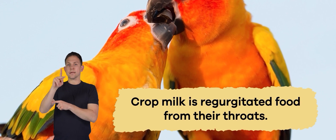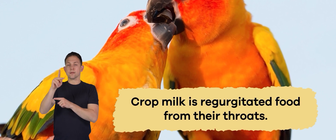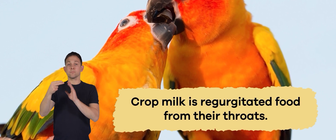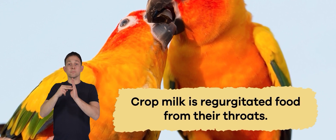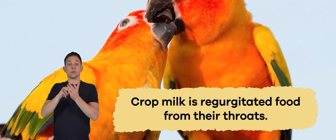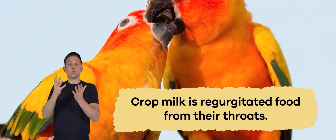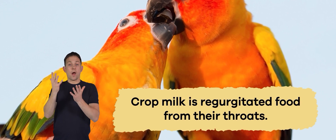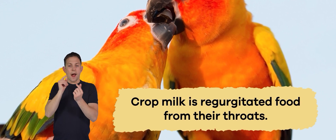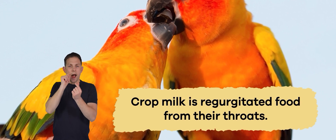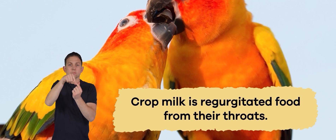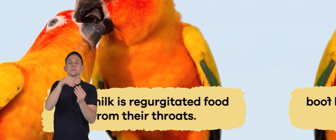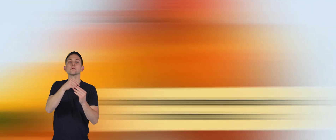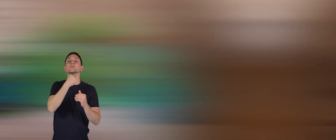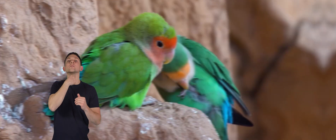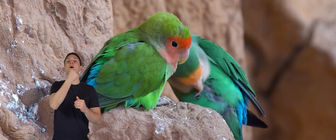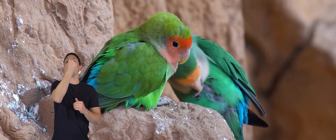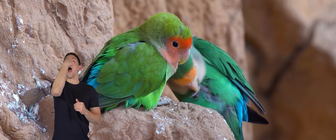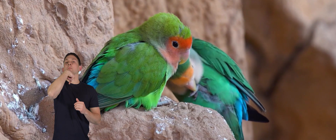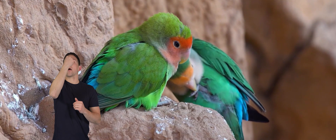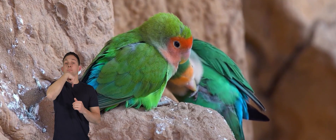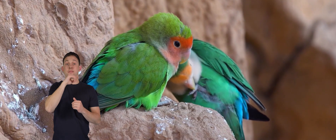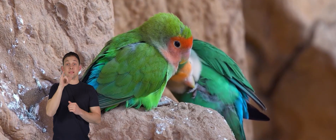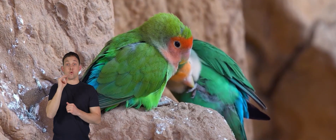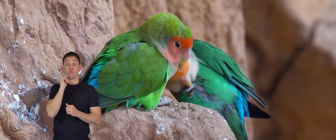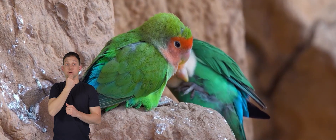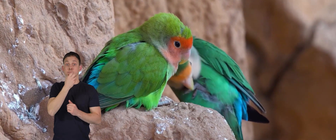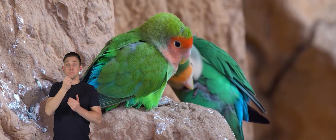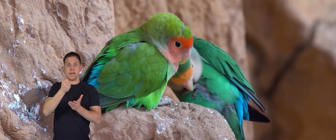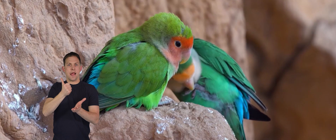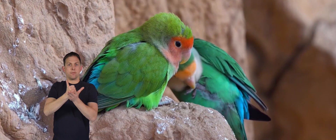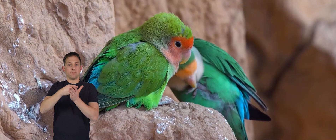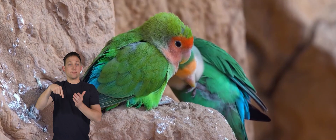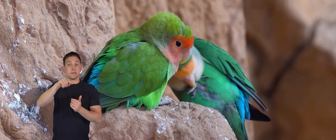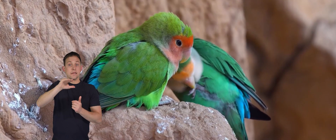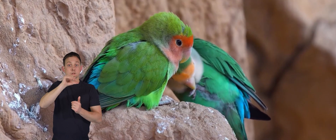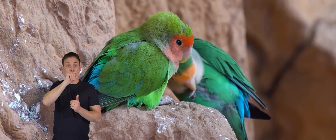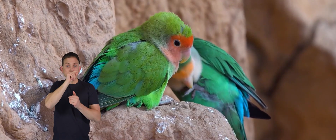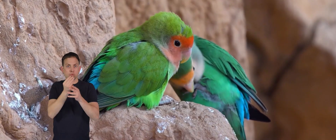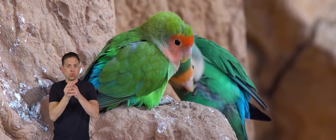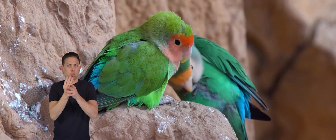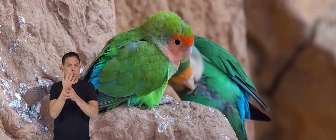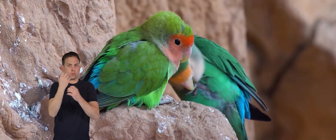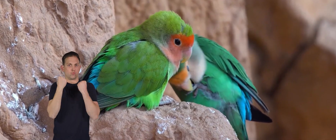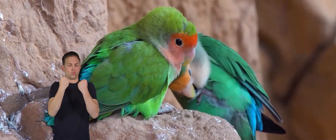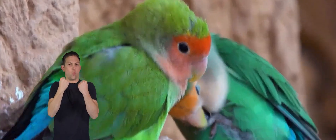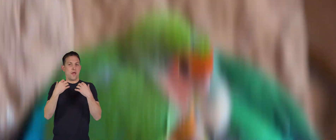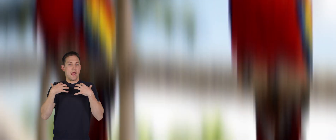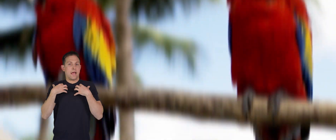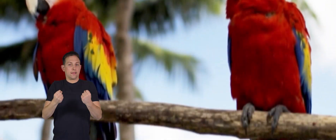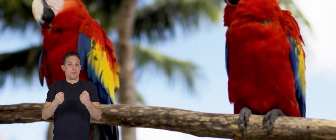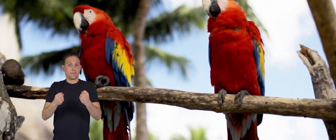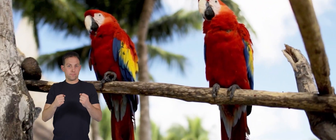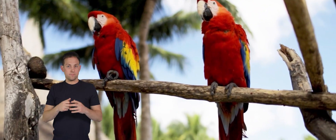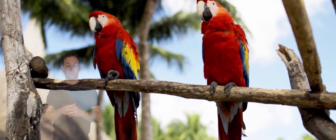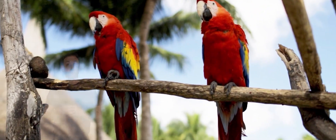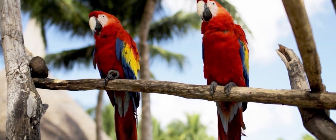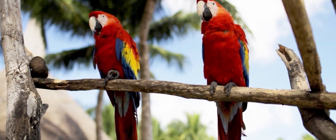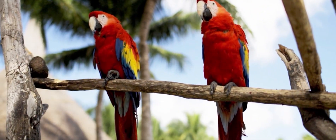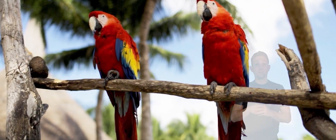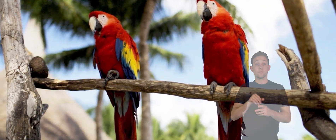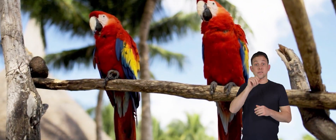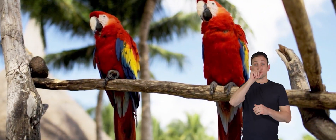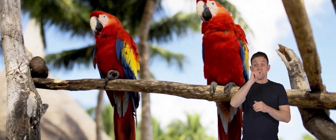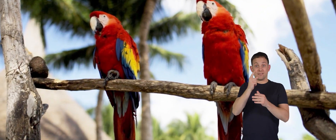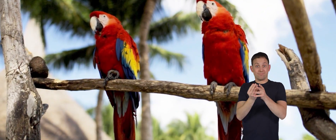regurgitated from their throats. This nutritious milk helps the little chicks grow strong and healthy. As the chicks